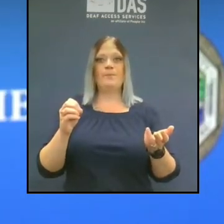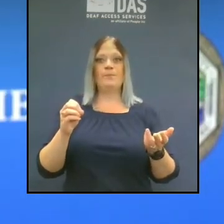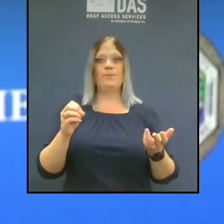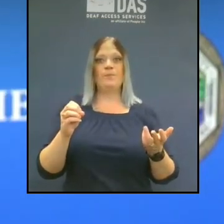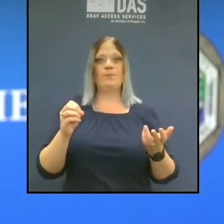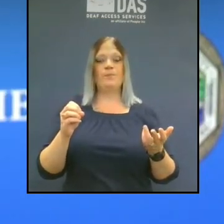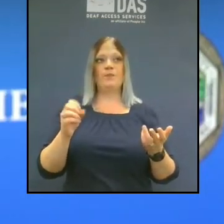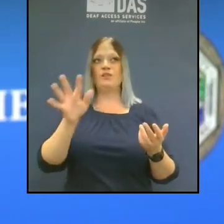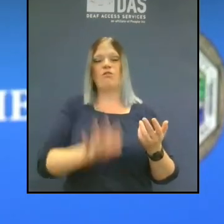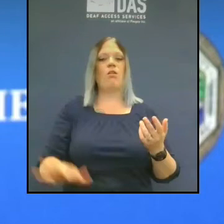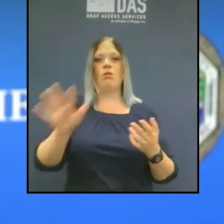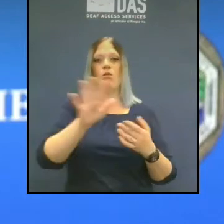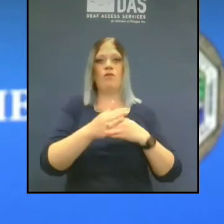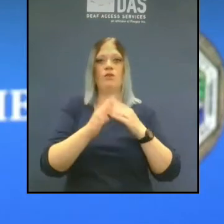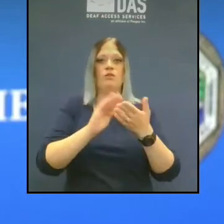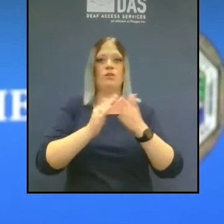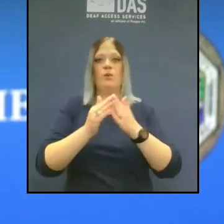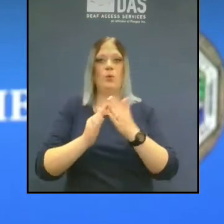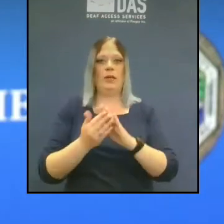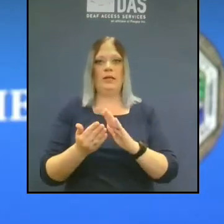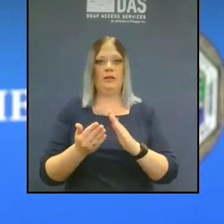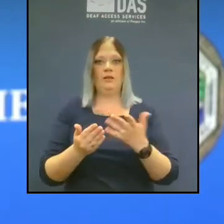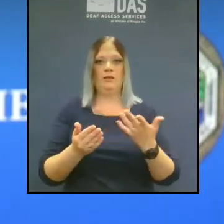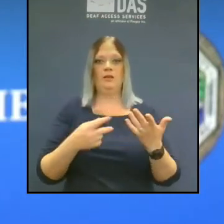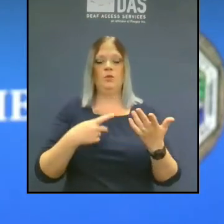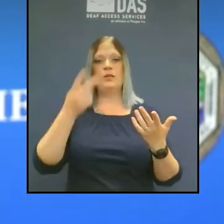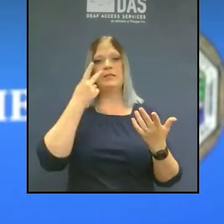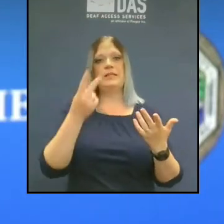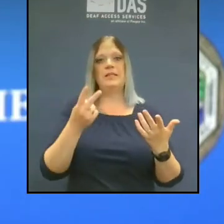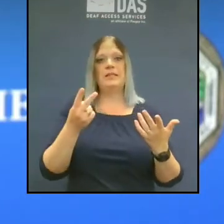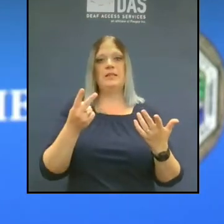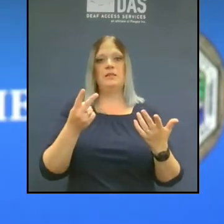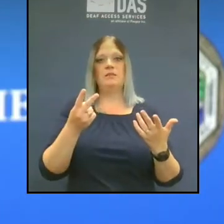really throughout the community. We're seeing